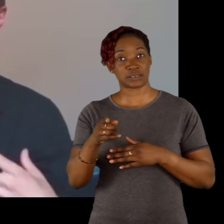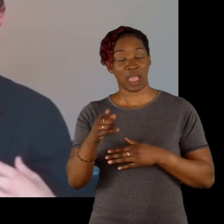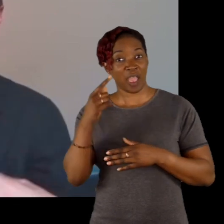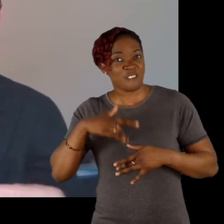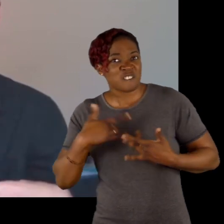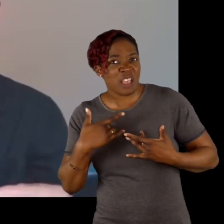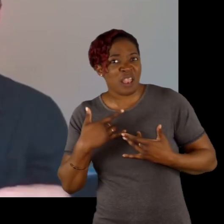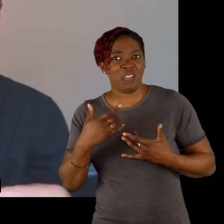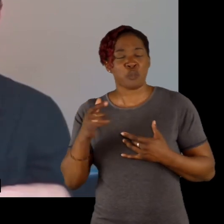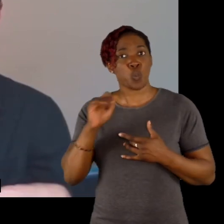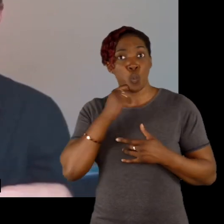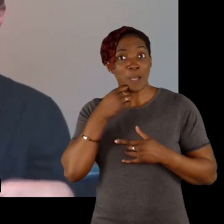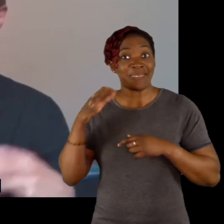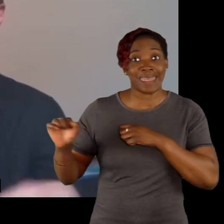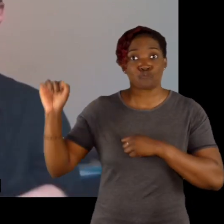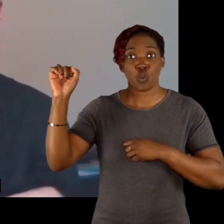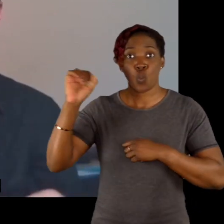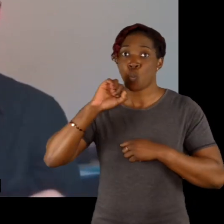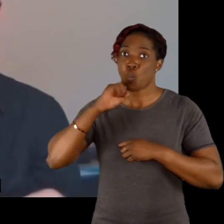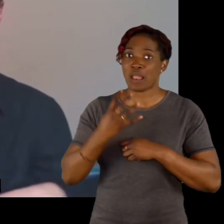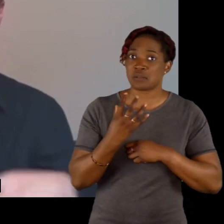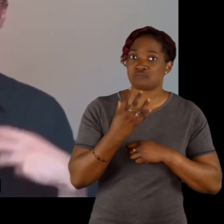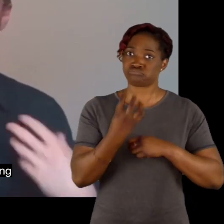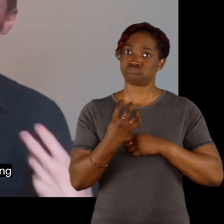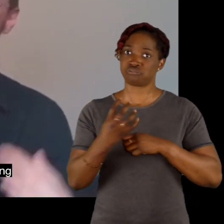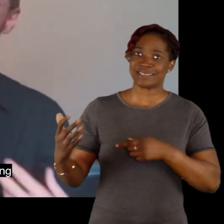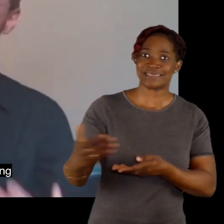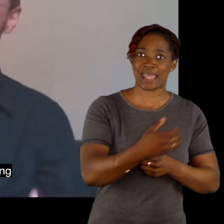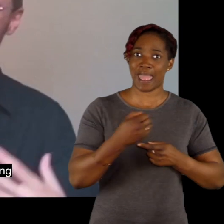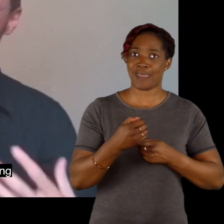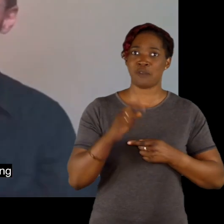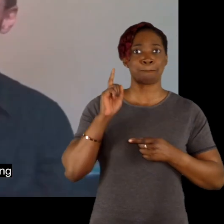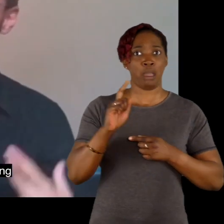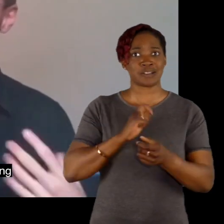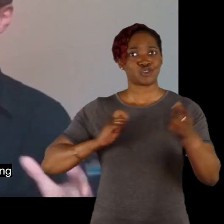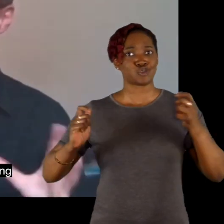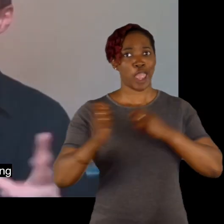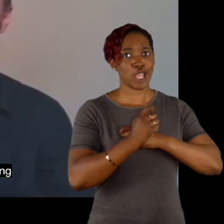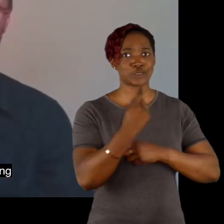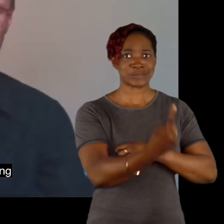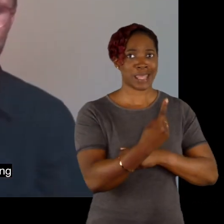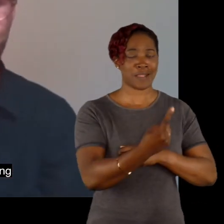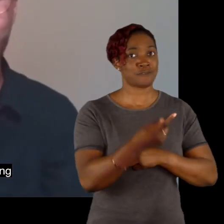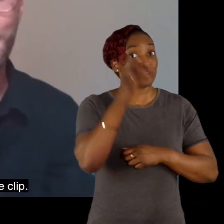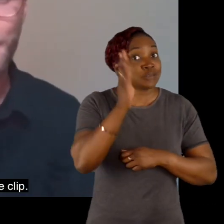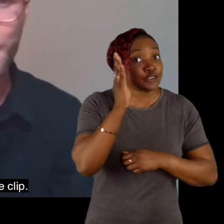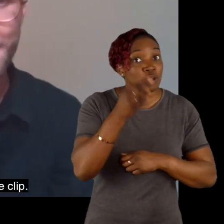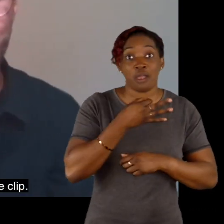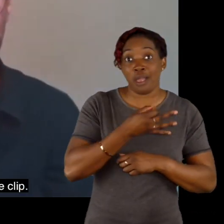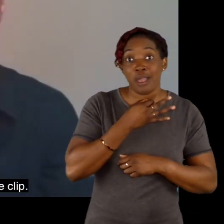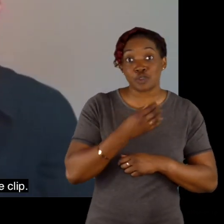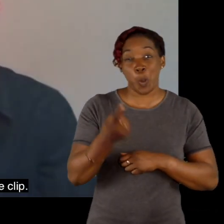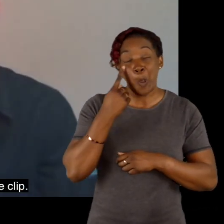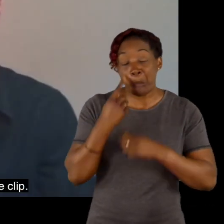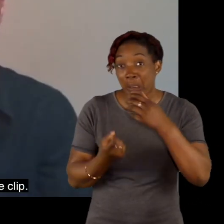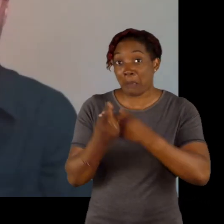he's the hero, but then, and he's there to save somebody who's in danger, but then he's actually becoming maybe the one in danger. But we'll see